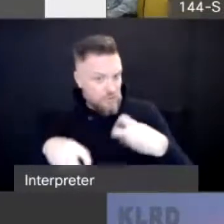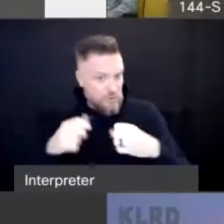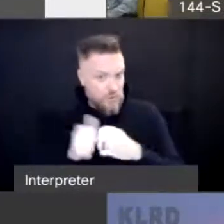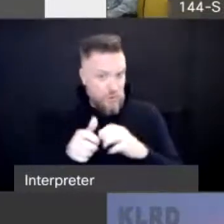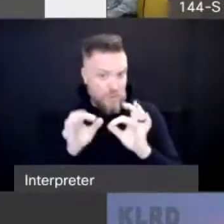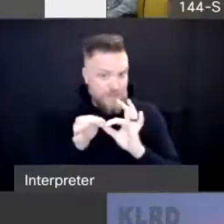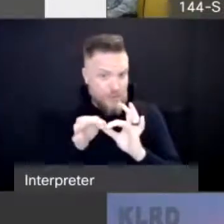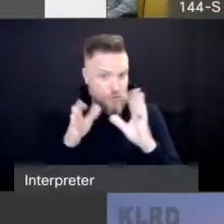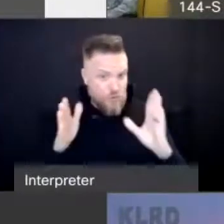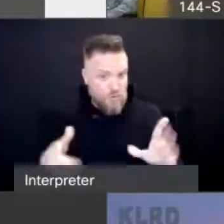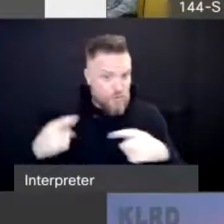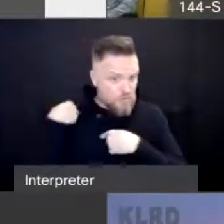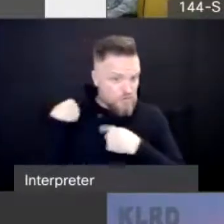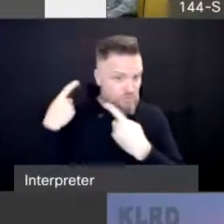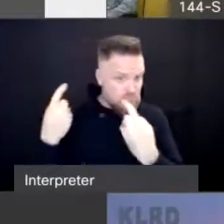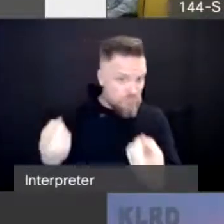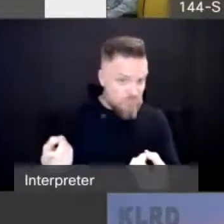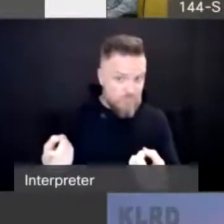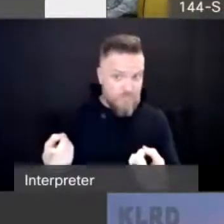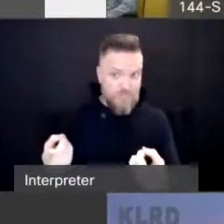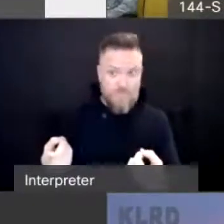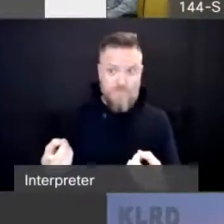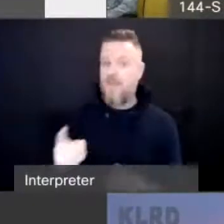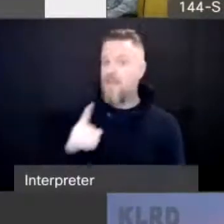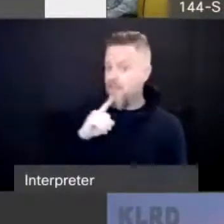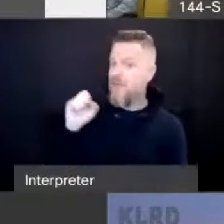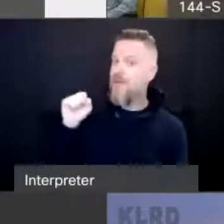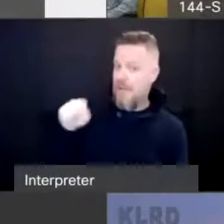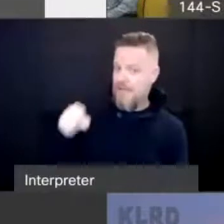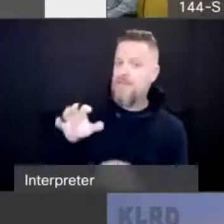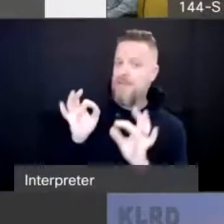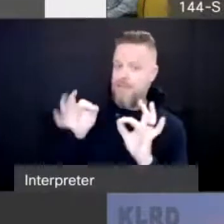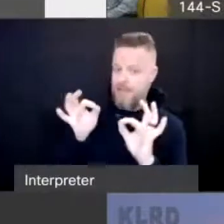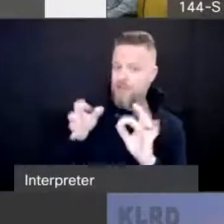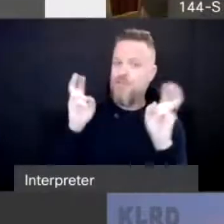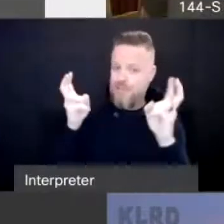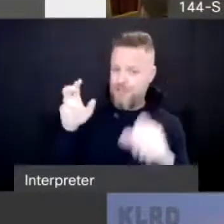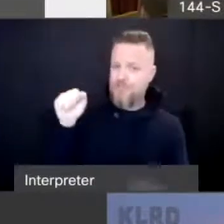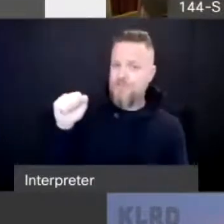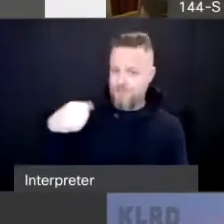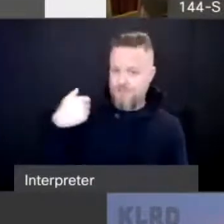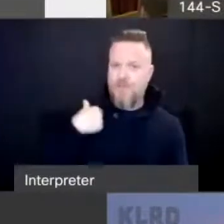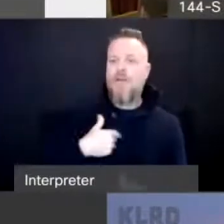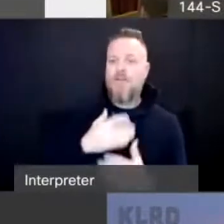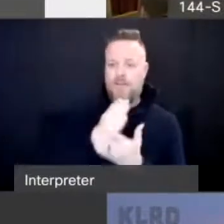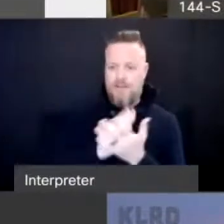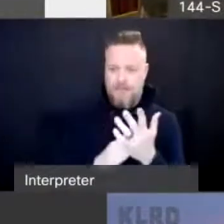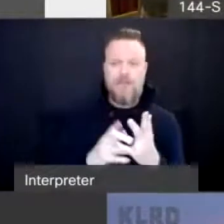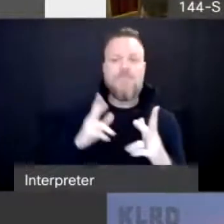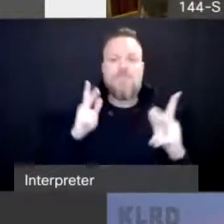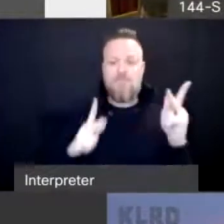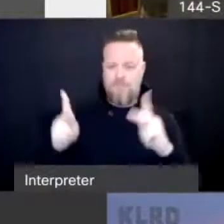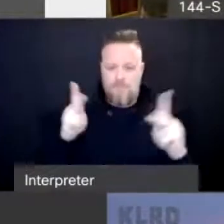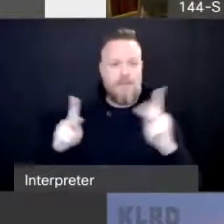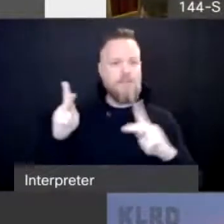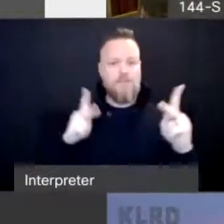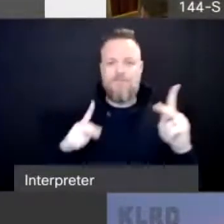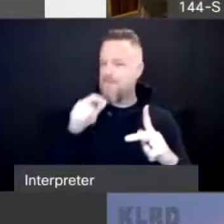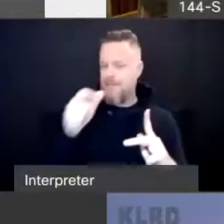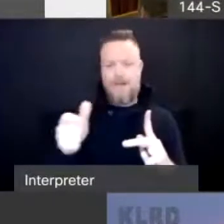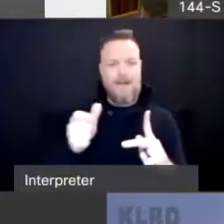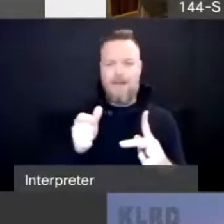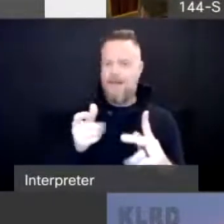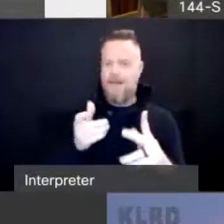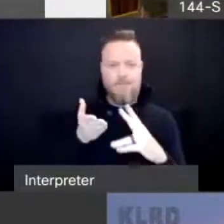interpreters? There has been an issue. We have individuals that have not gone through